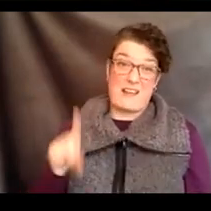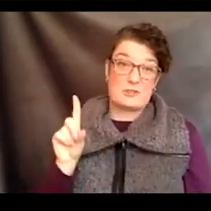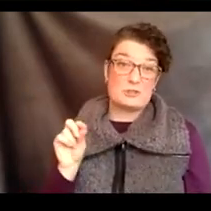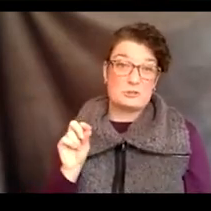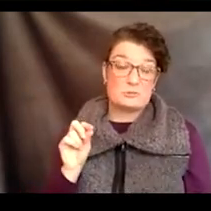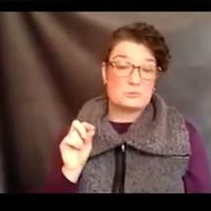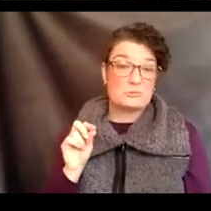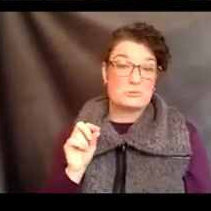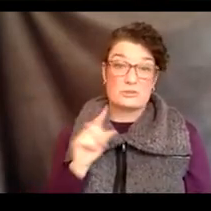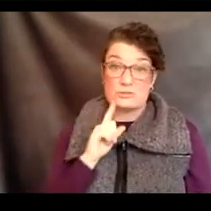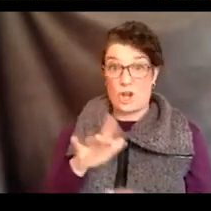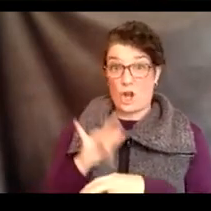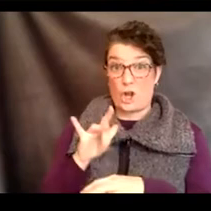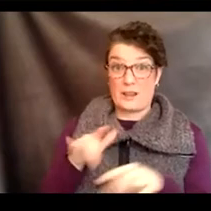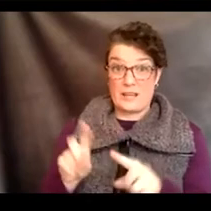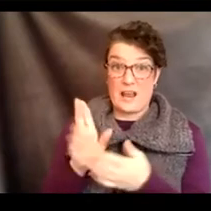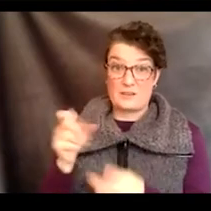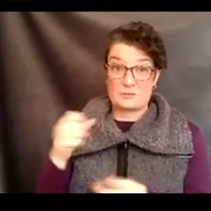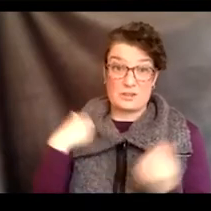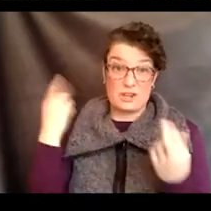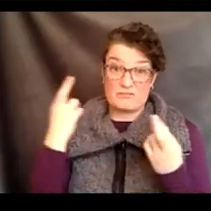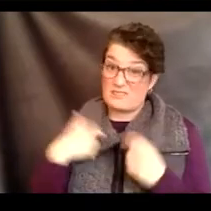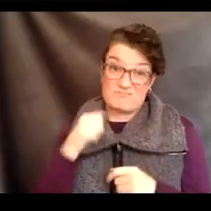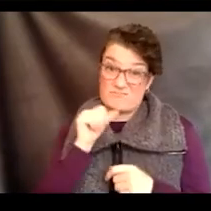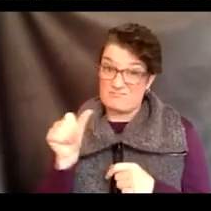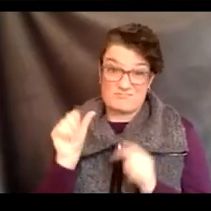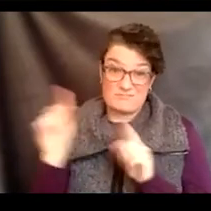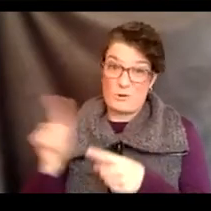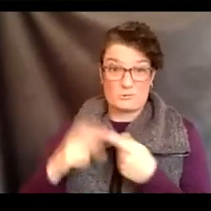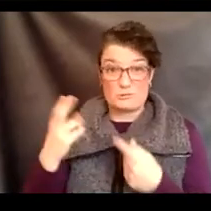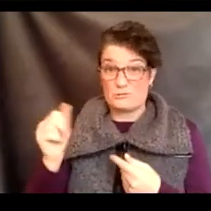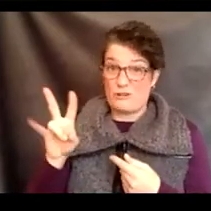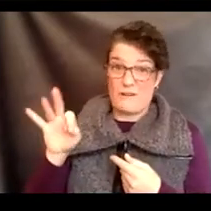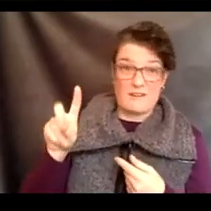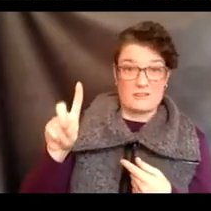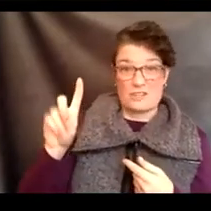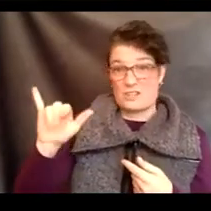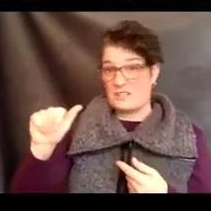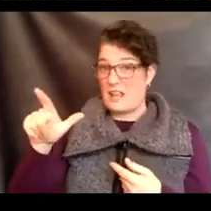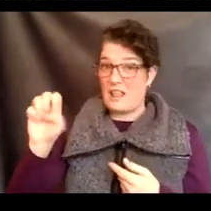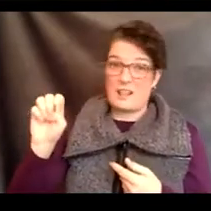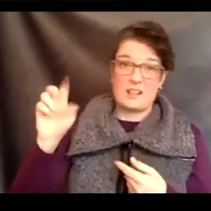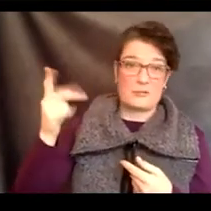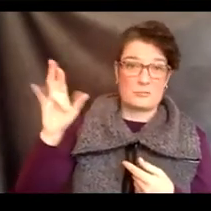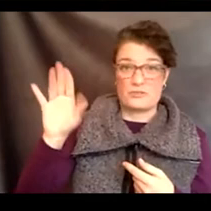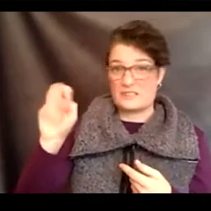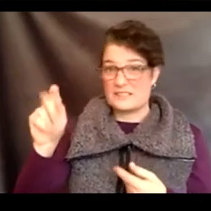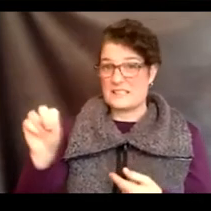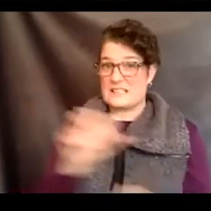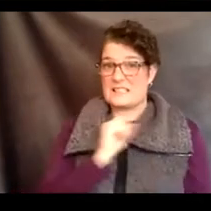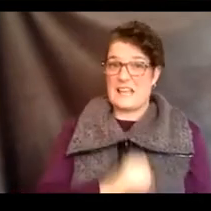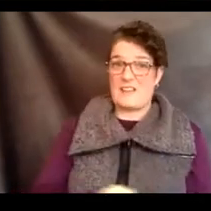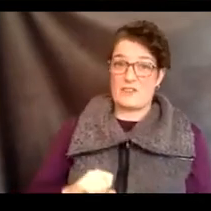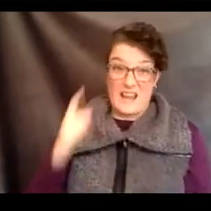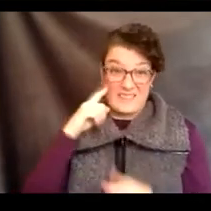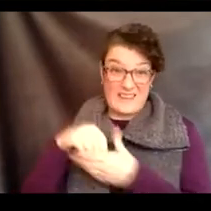on in my high school career, I realized that I wasn't going to be able to go to like the Harvard, Yale, or Princeton or Stanfords of the world. I think I may have said in